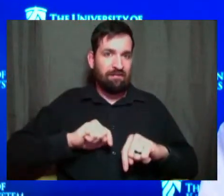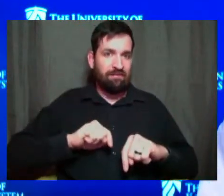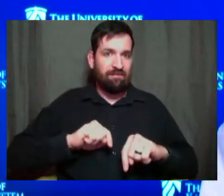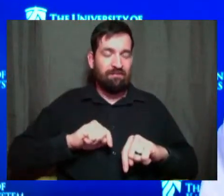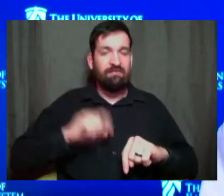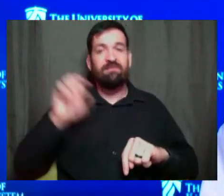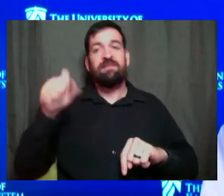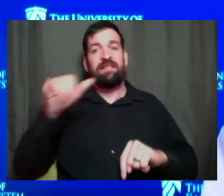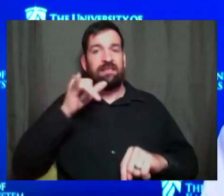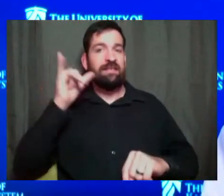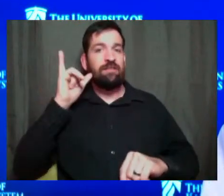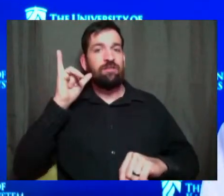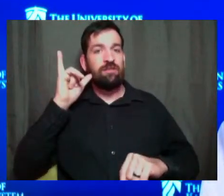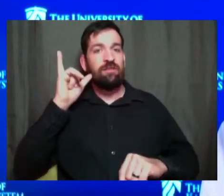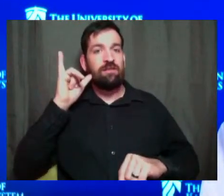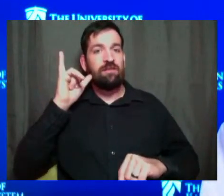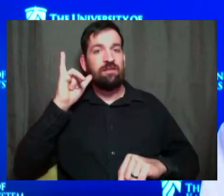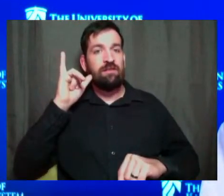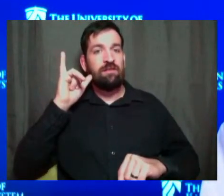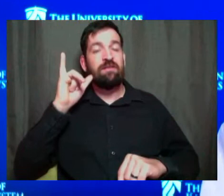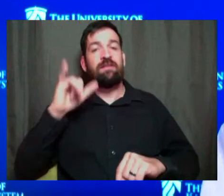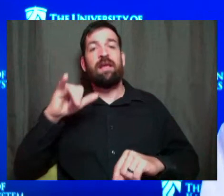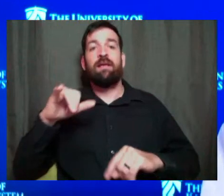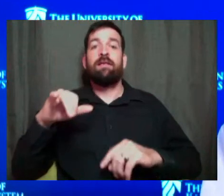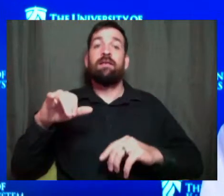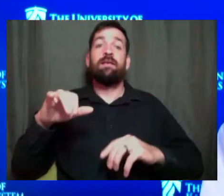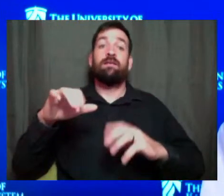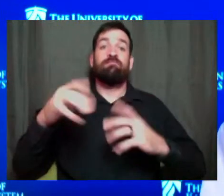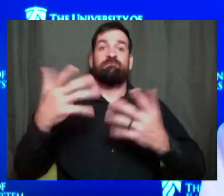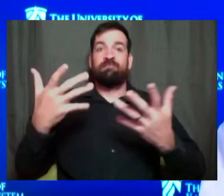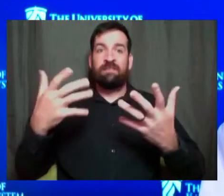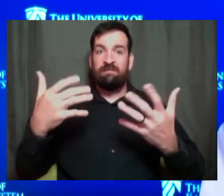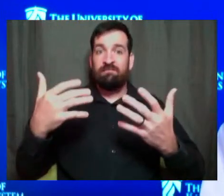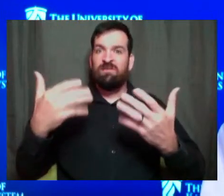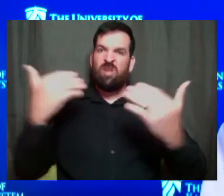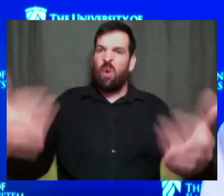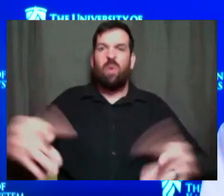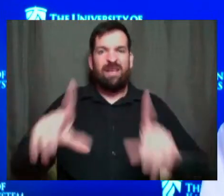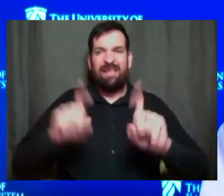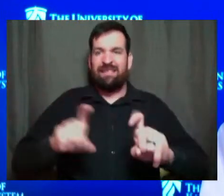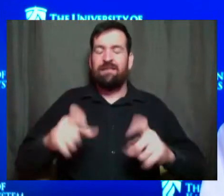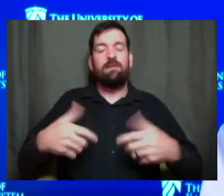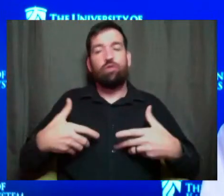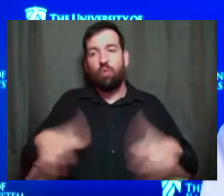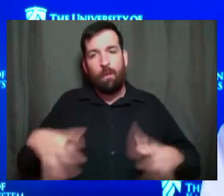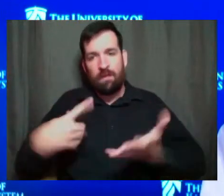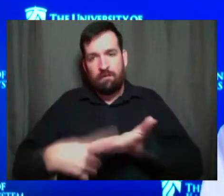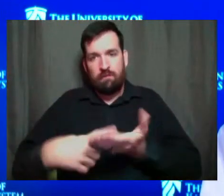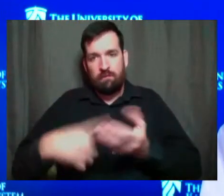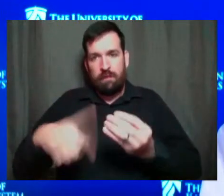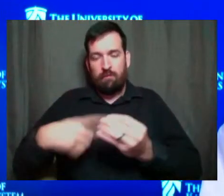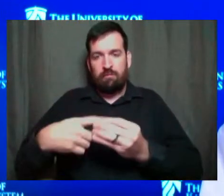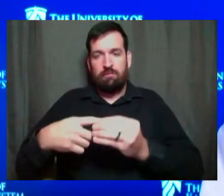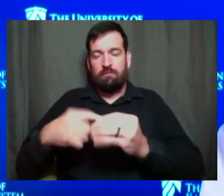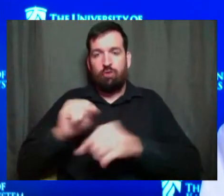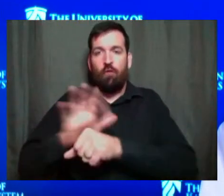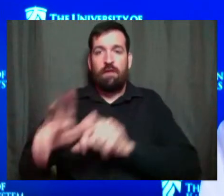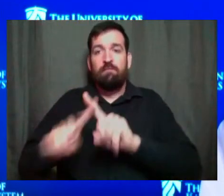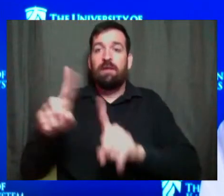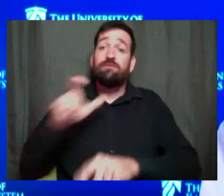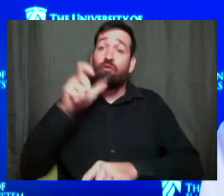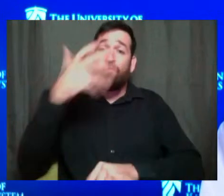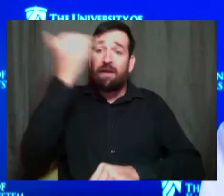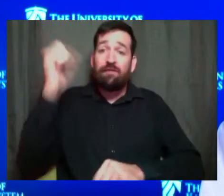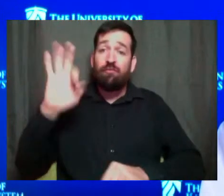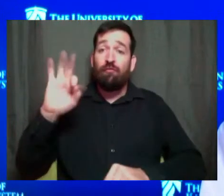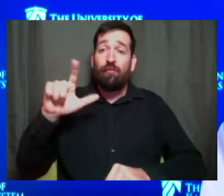World AIDS Day, so make sure you get tested. I know you don't want me to talk about COVID, but you got to get vaccinated for COVID. But don't forget your flu shots too. Mm-hmm.